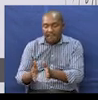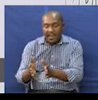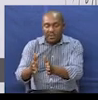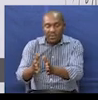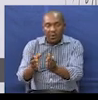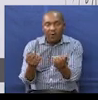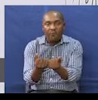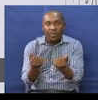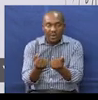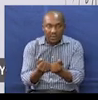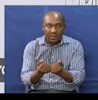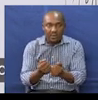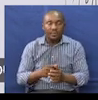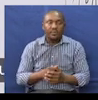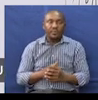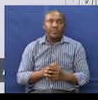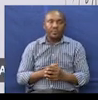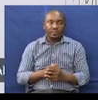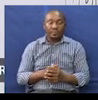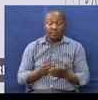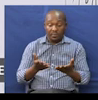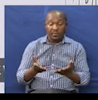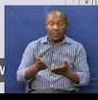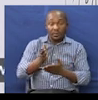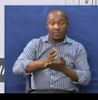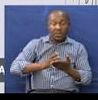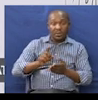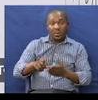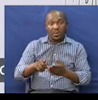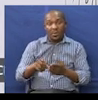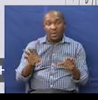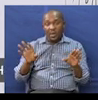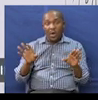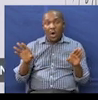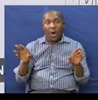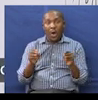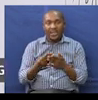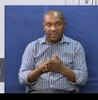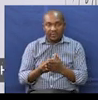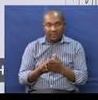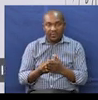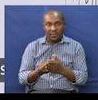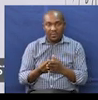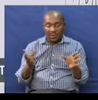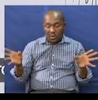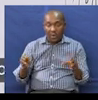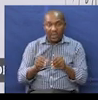based on collective ownership of the major means of production and equal